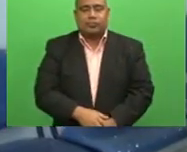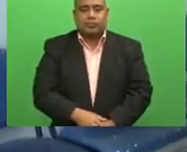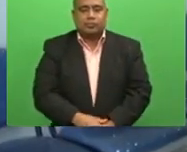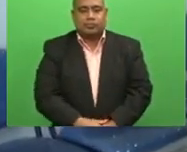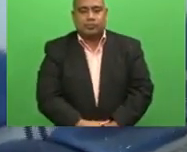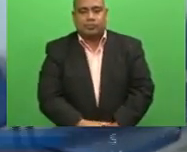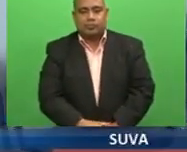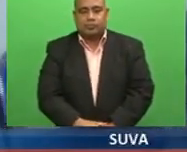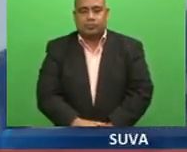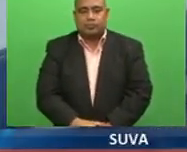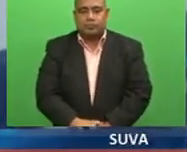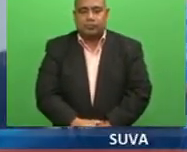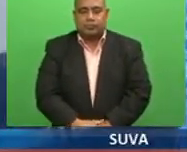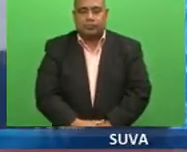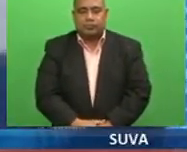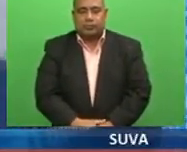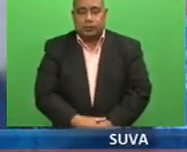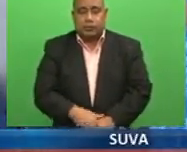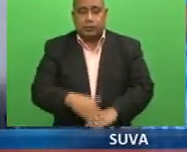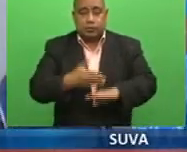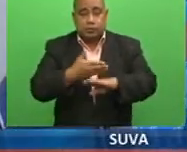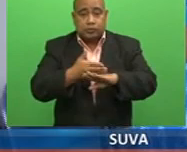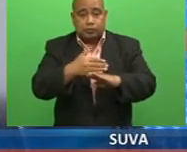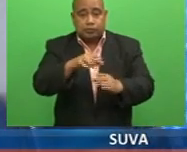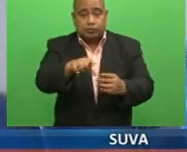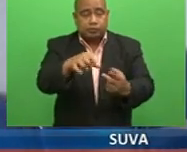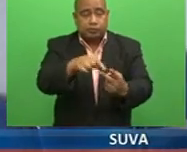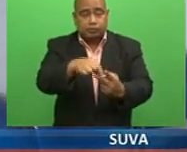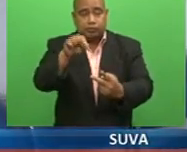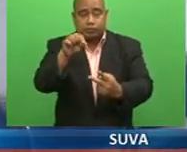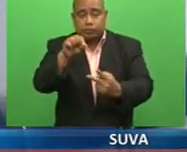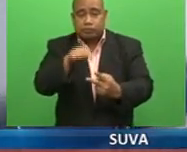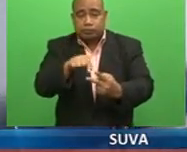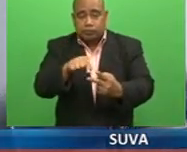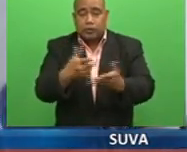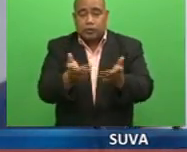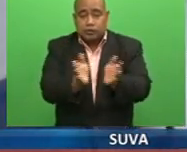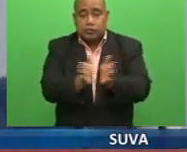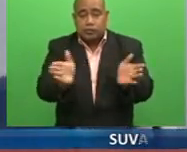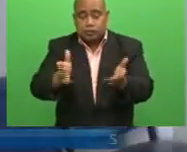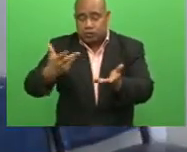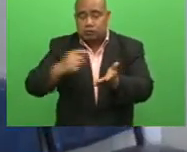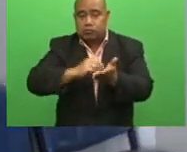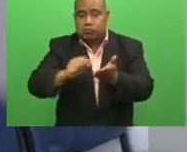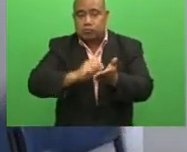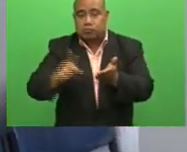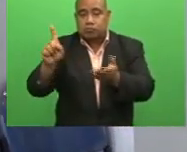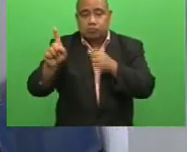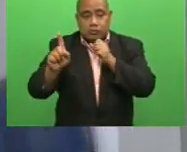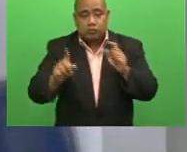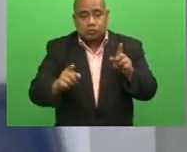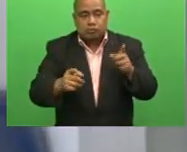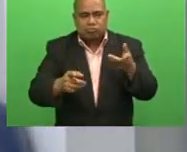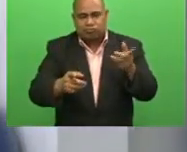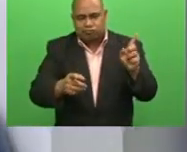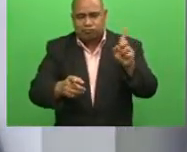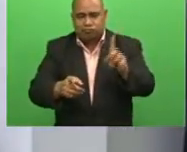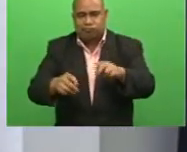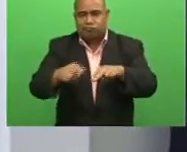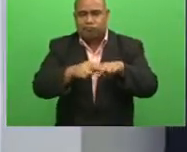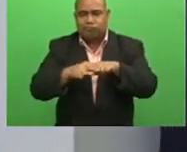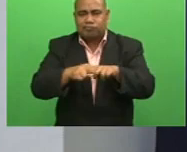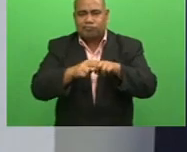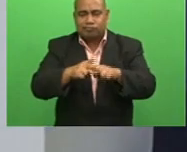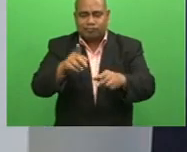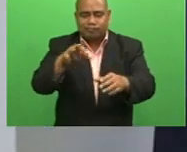The newly appointed Acting General Secretary Nandi Turanga walking into the Fijian Elections Office carrying the future